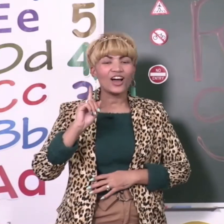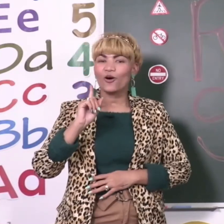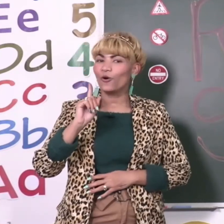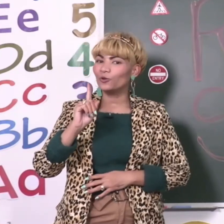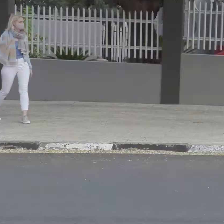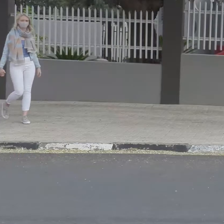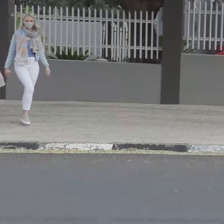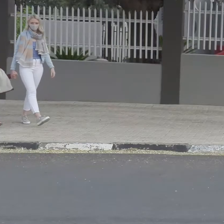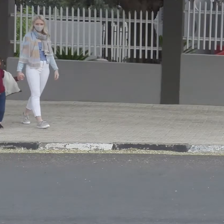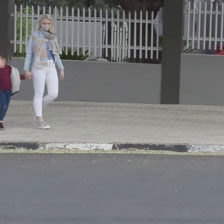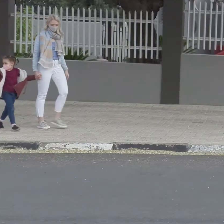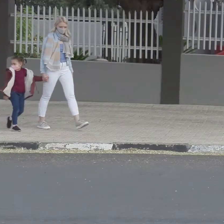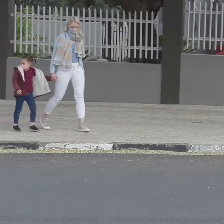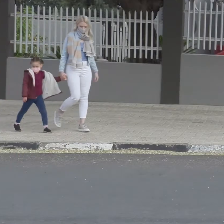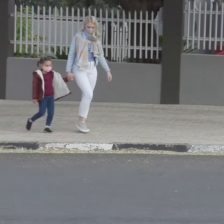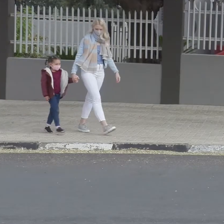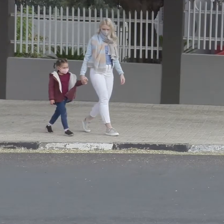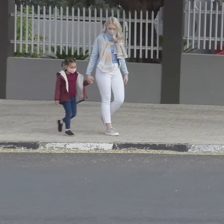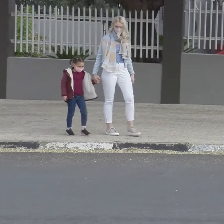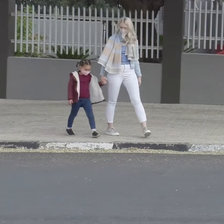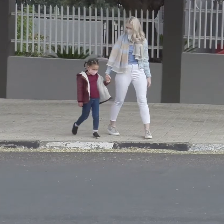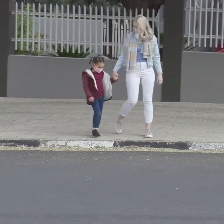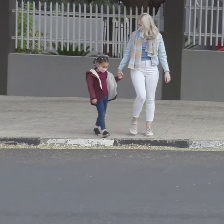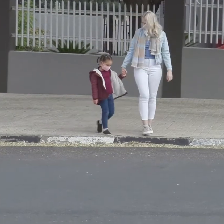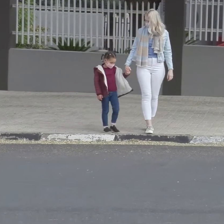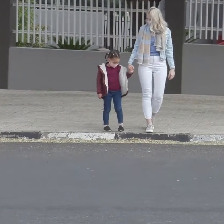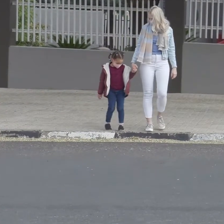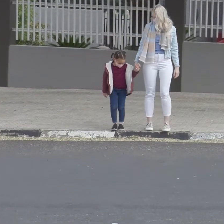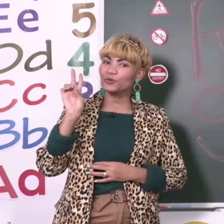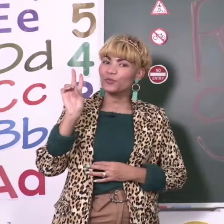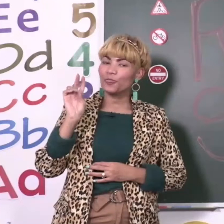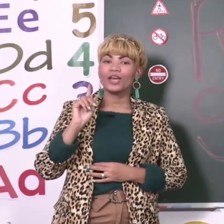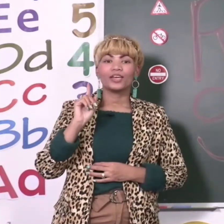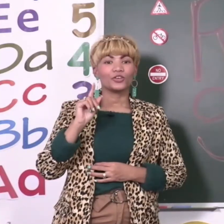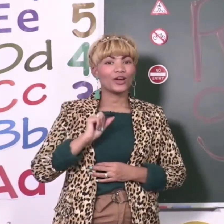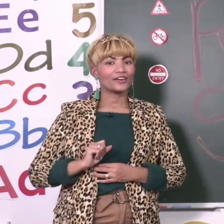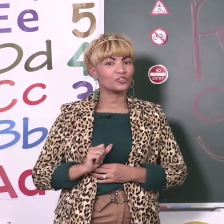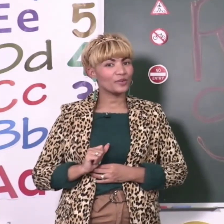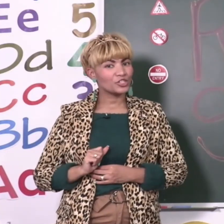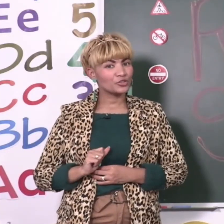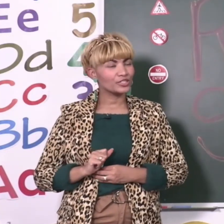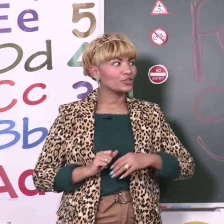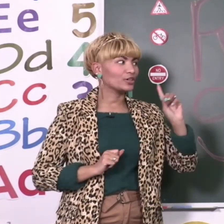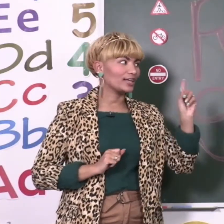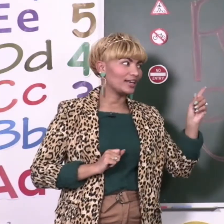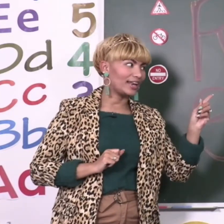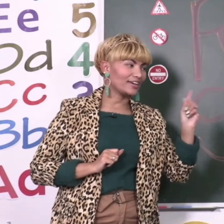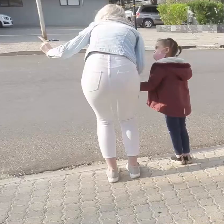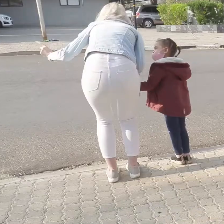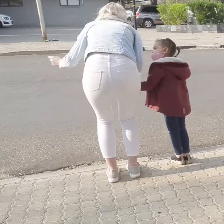1. Always stop when you get to the road. Step 2. You have to make sure to